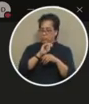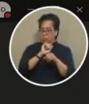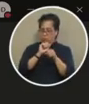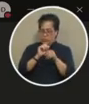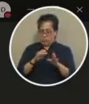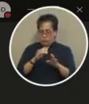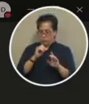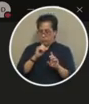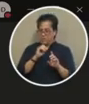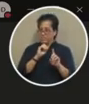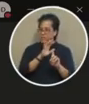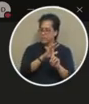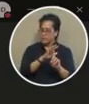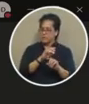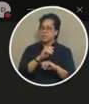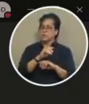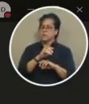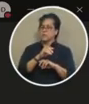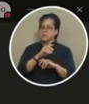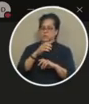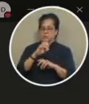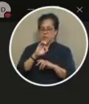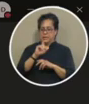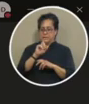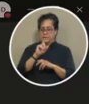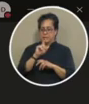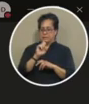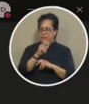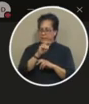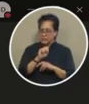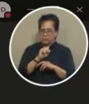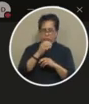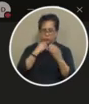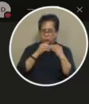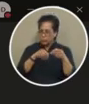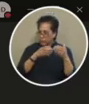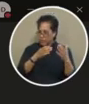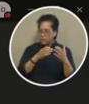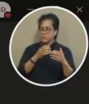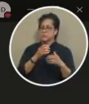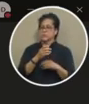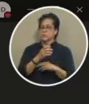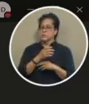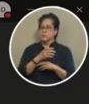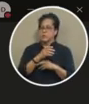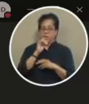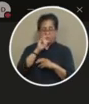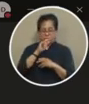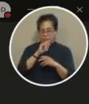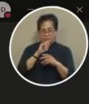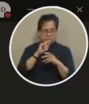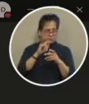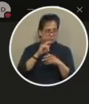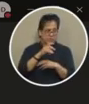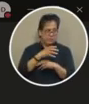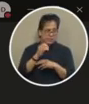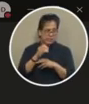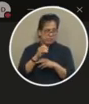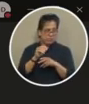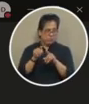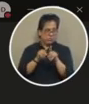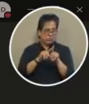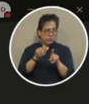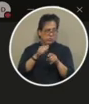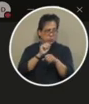infected passengers? How many local cleaners, food providers, not to mention pilots, flight attendants, and yes, medical